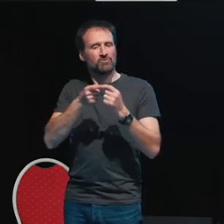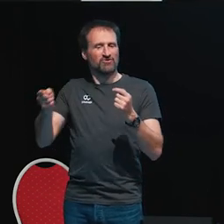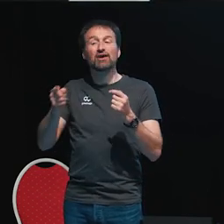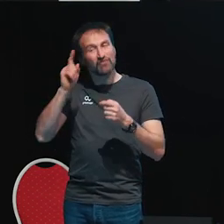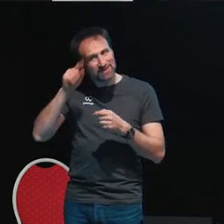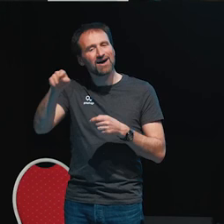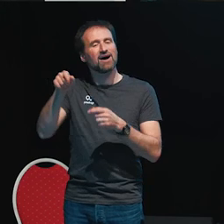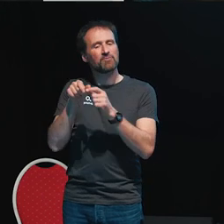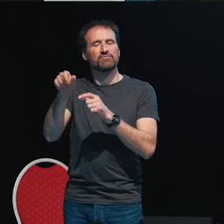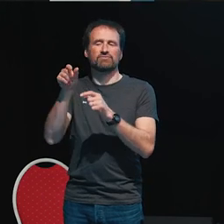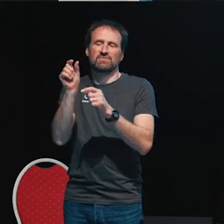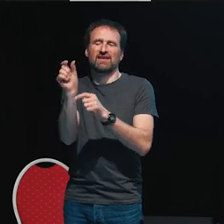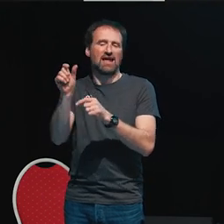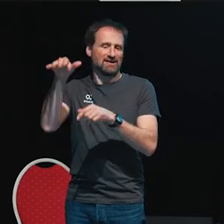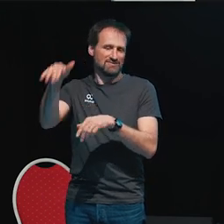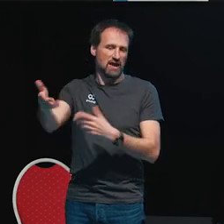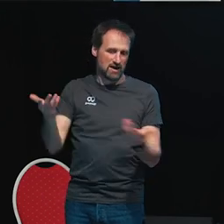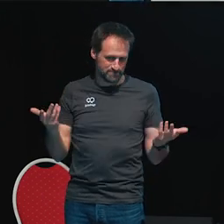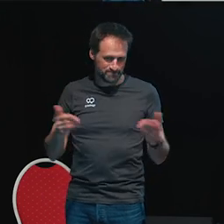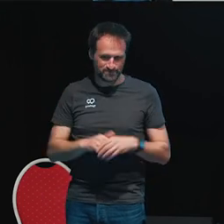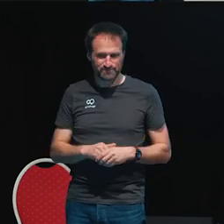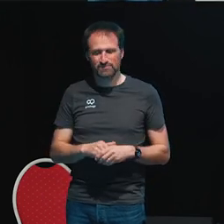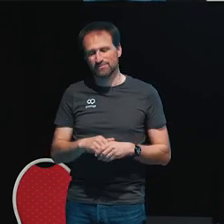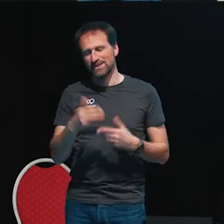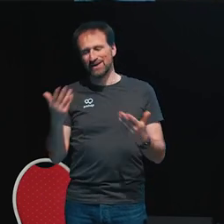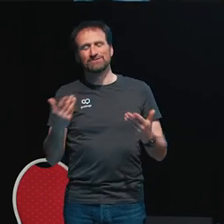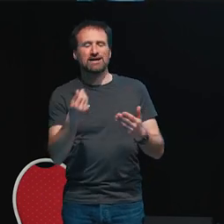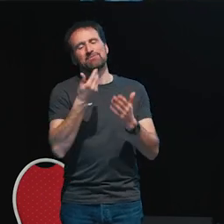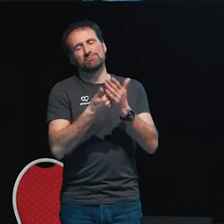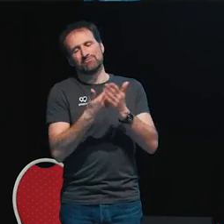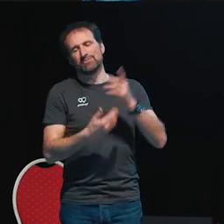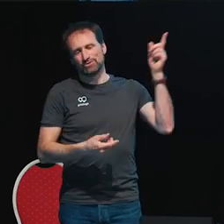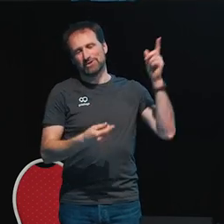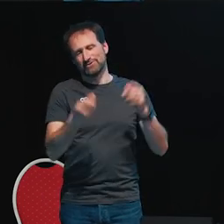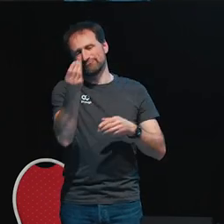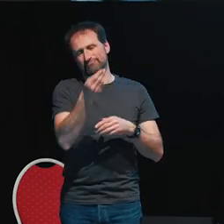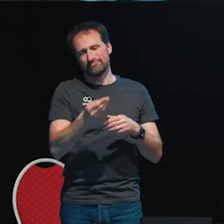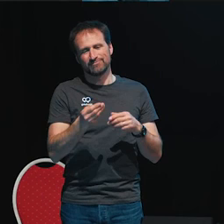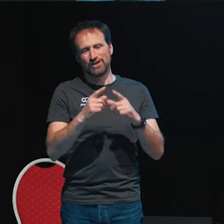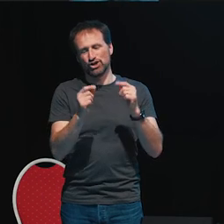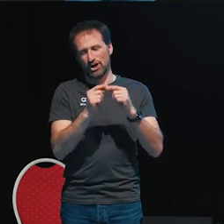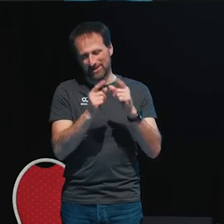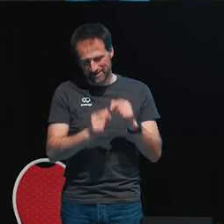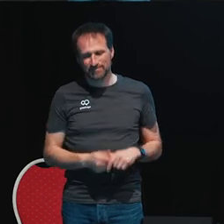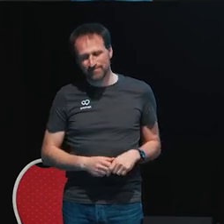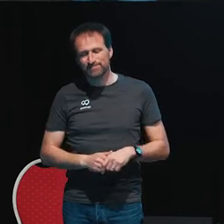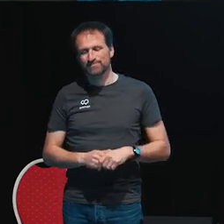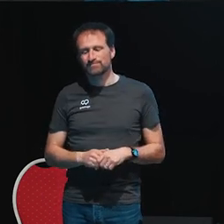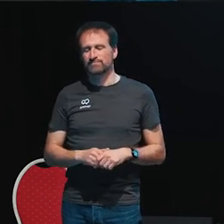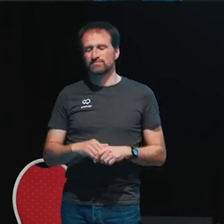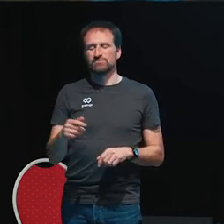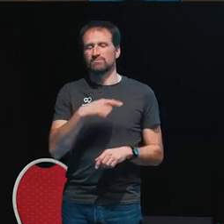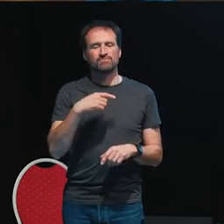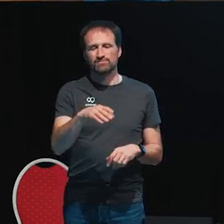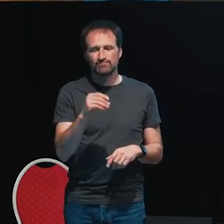So a good example is if we use this this comic that I've drawn here is that we'll take a